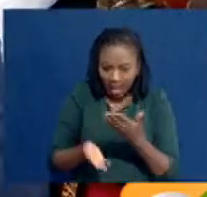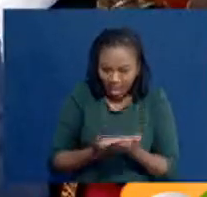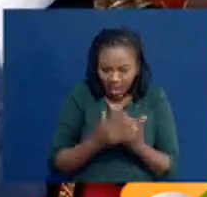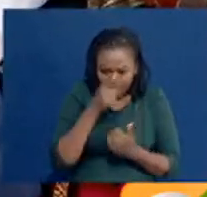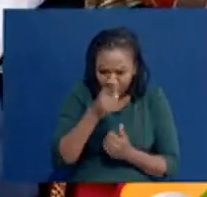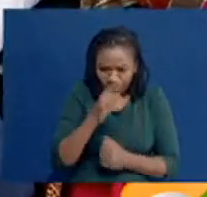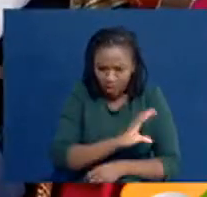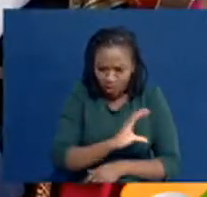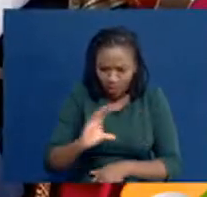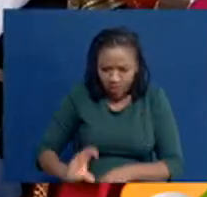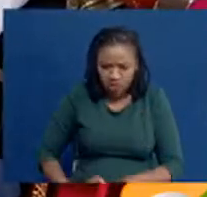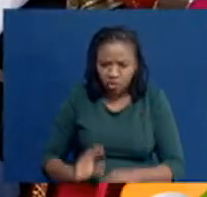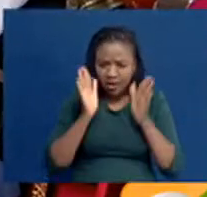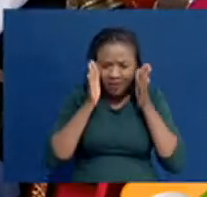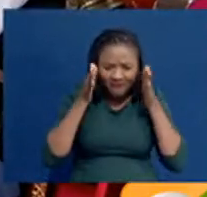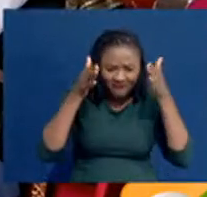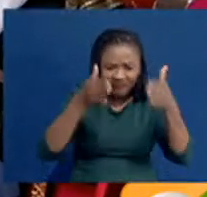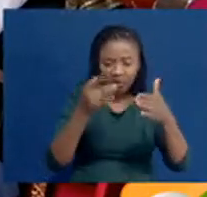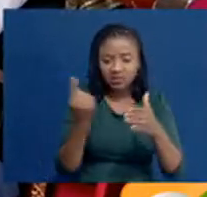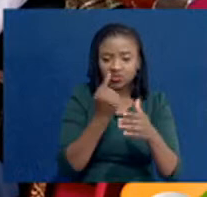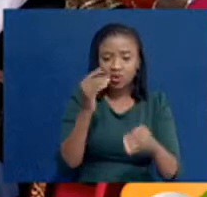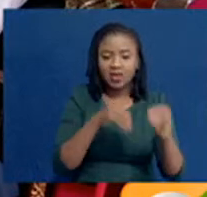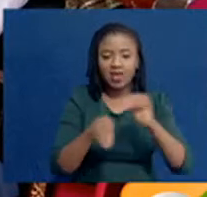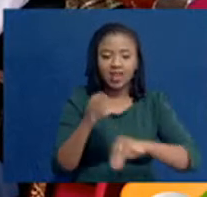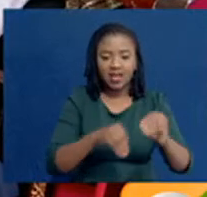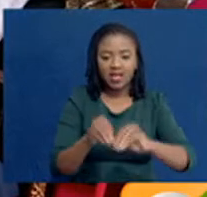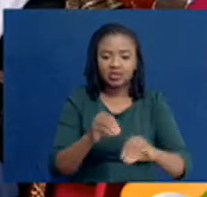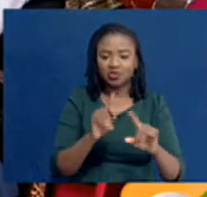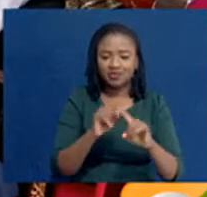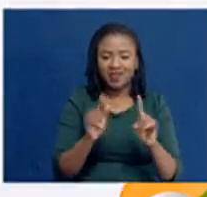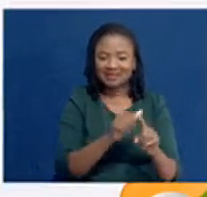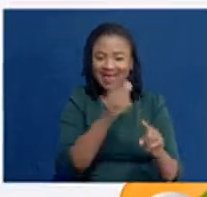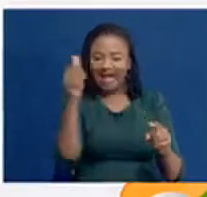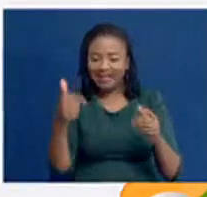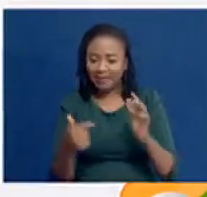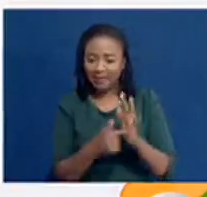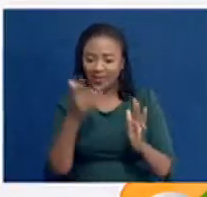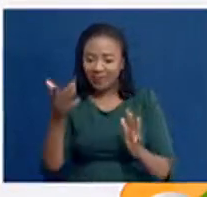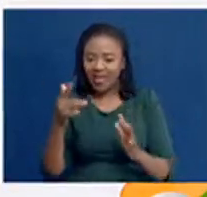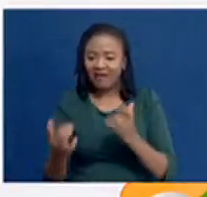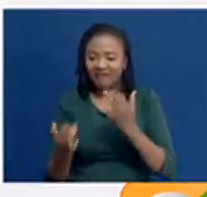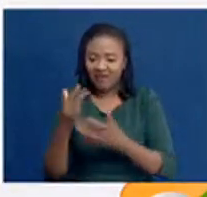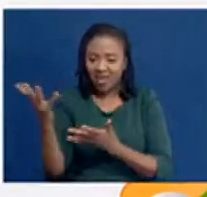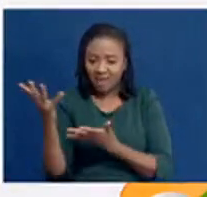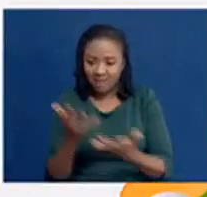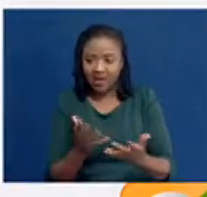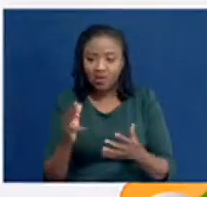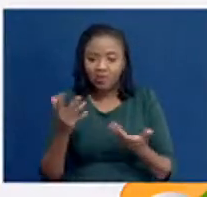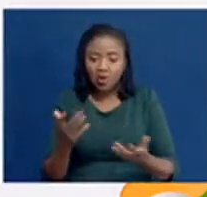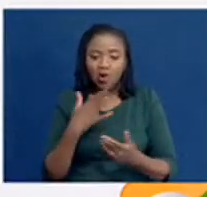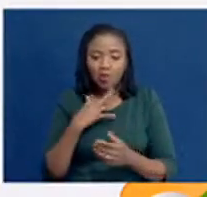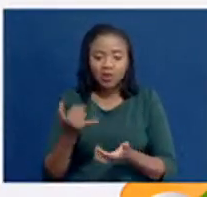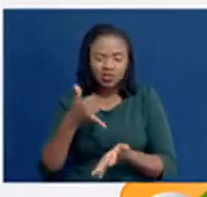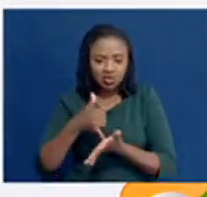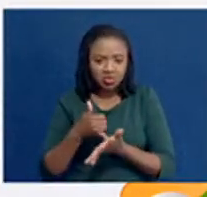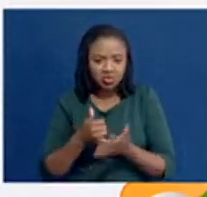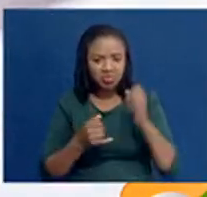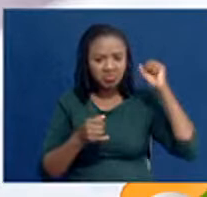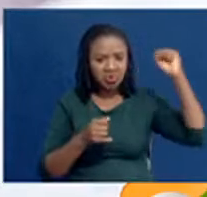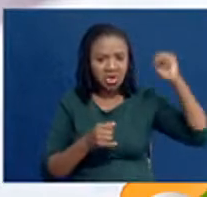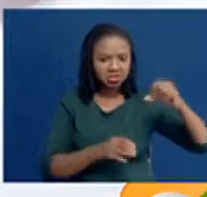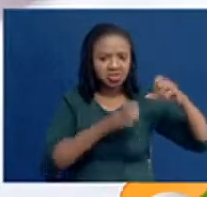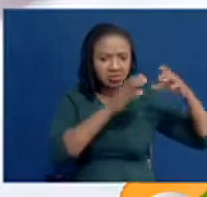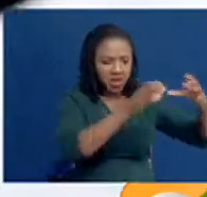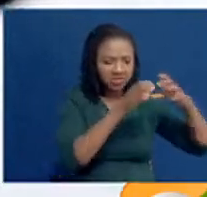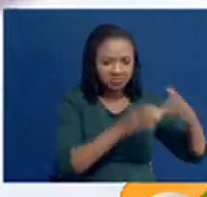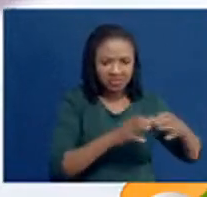attention on election preparedness. But what may have generated mixed reactions was the proposal to include representatives of major coalitions